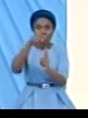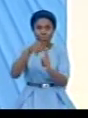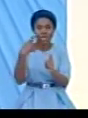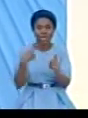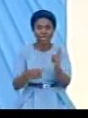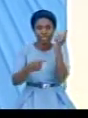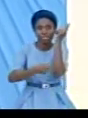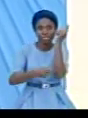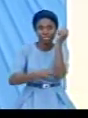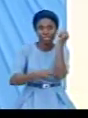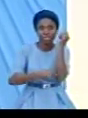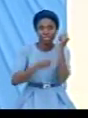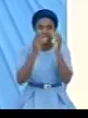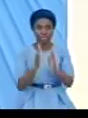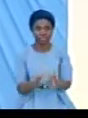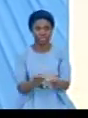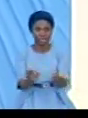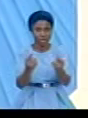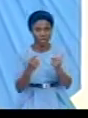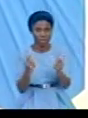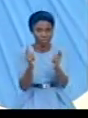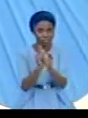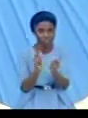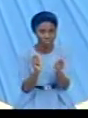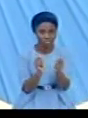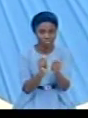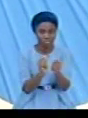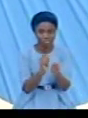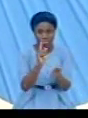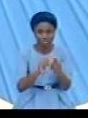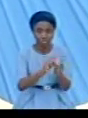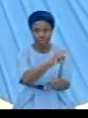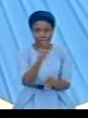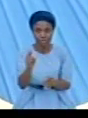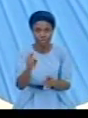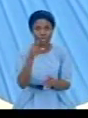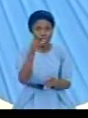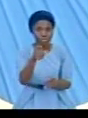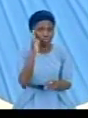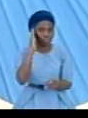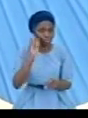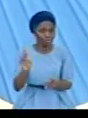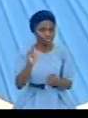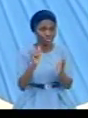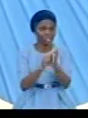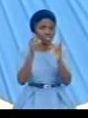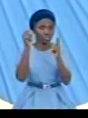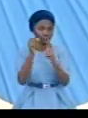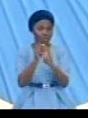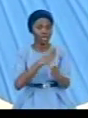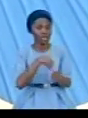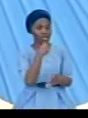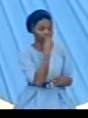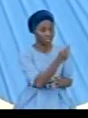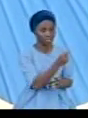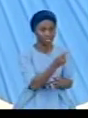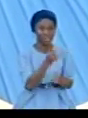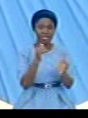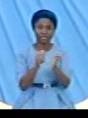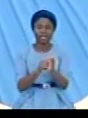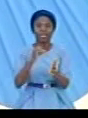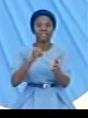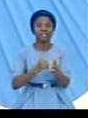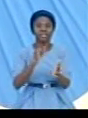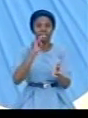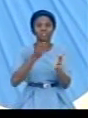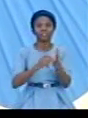may come to you, you're going to quote that word and say, it is written. Look at the next one, verse